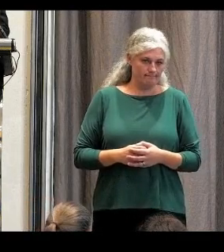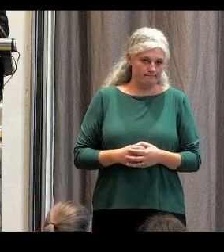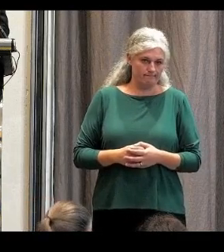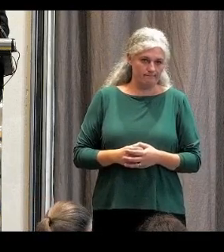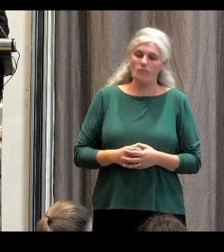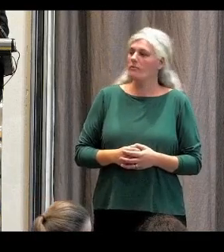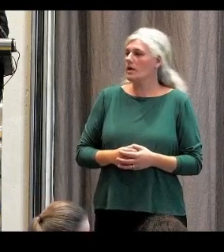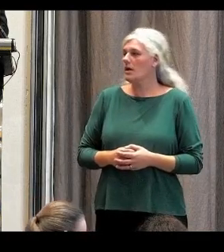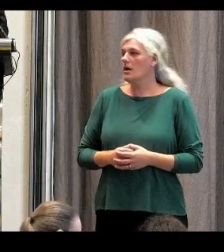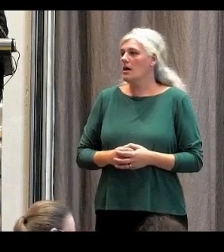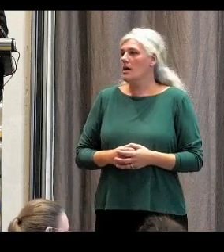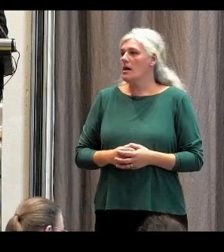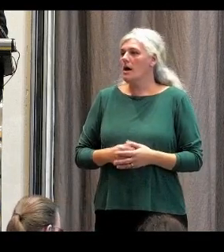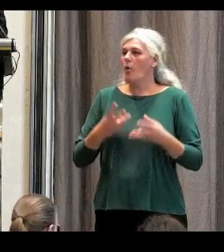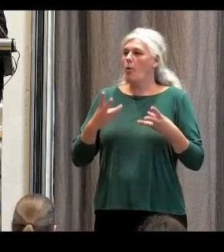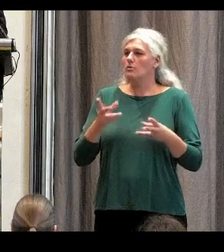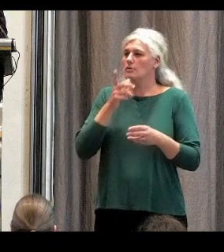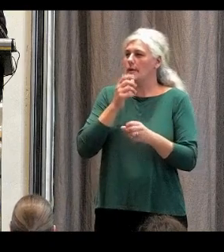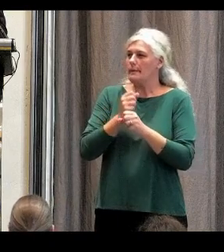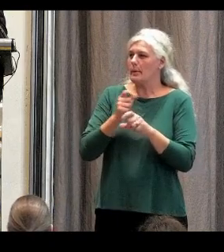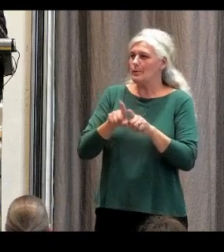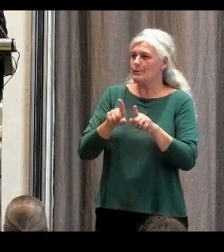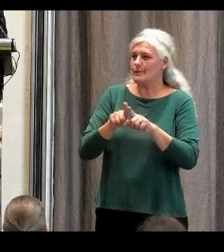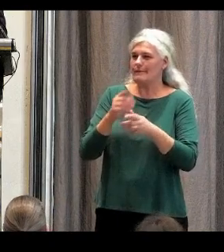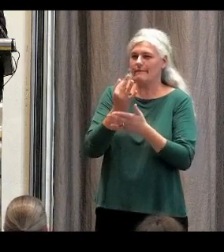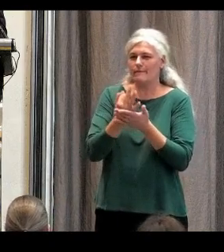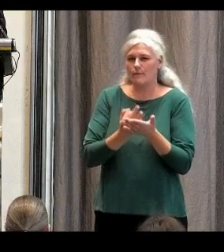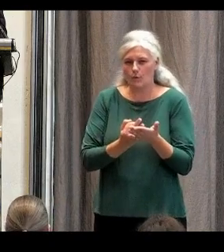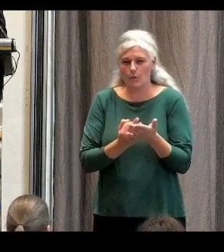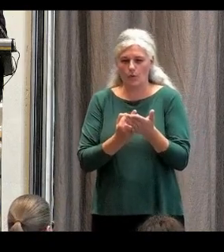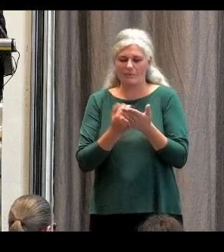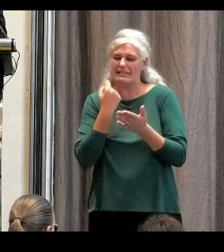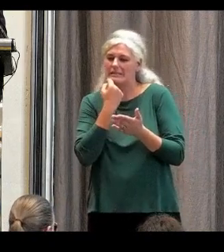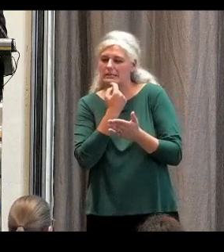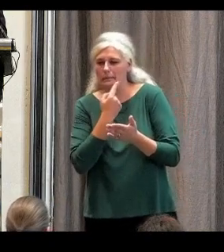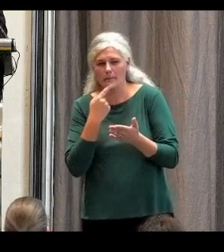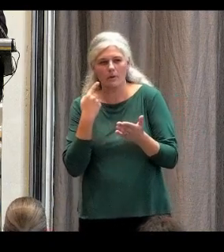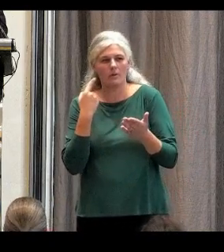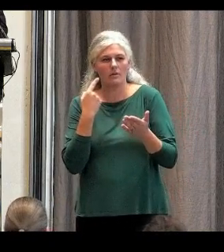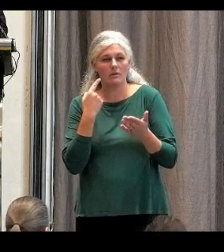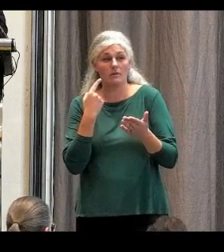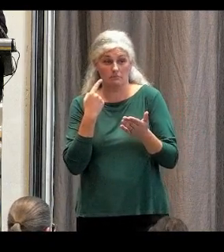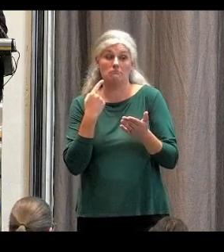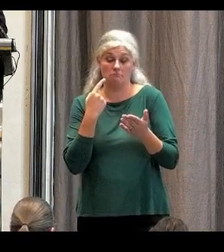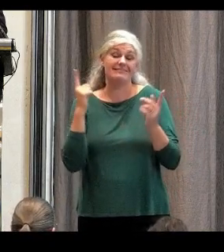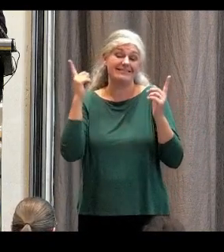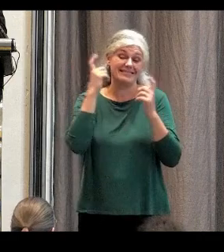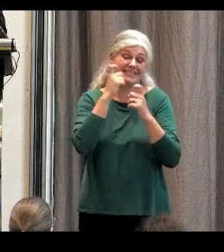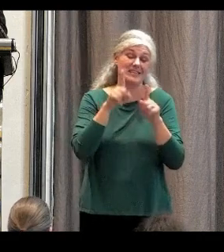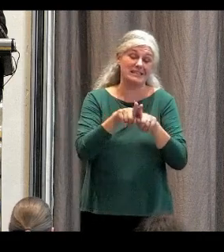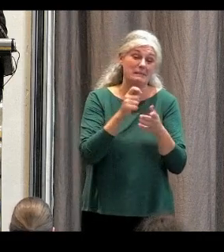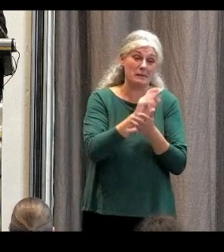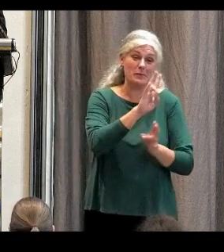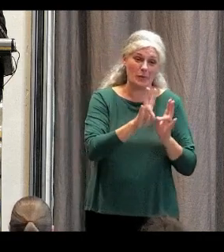And I'm going to address a few simple but yet beguilingly complicated